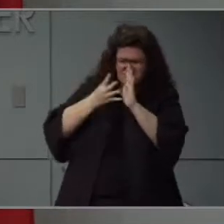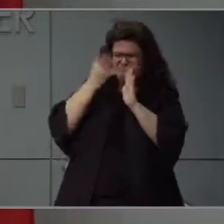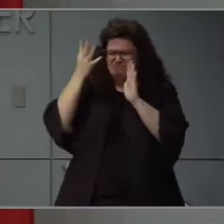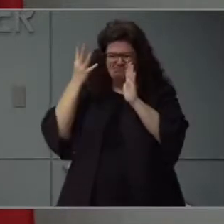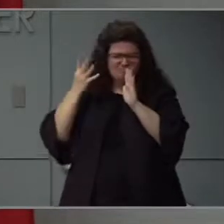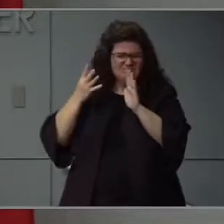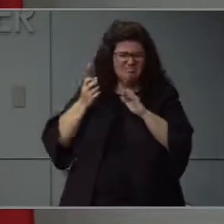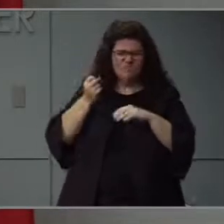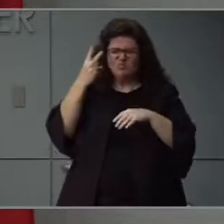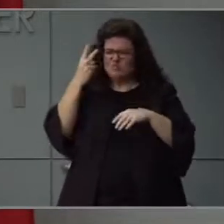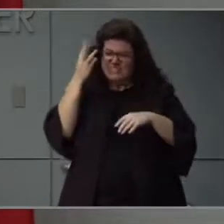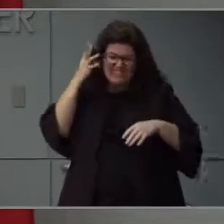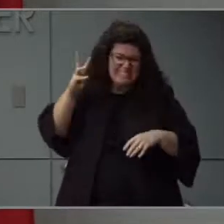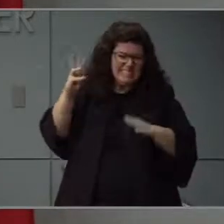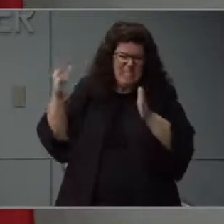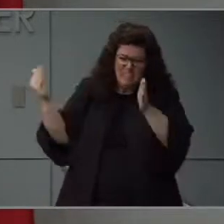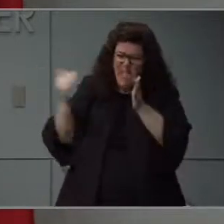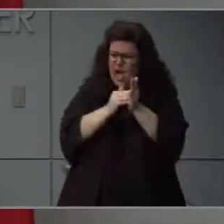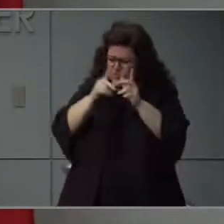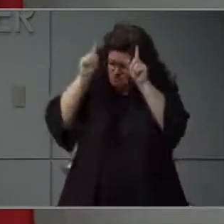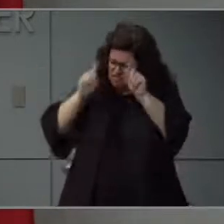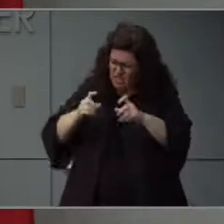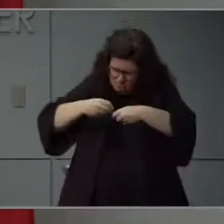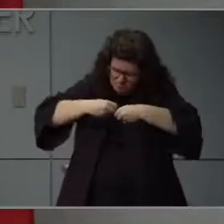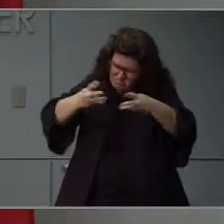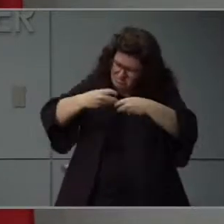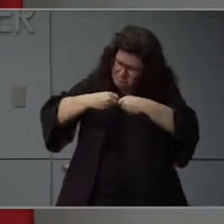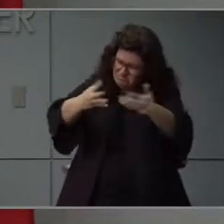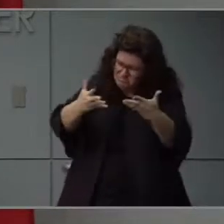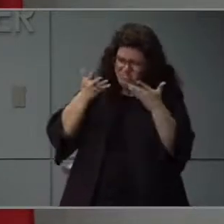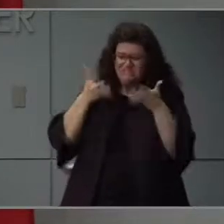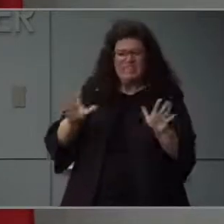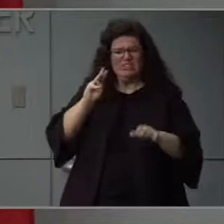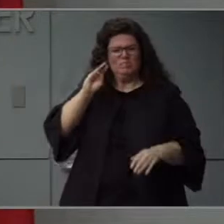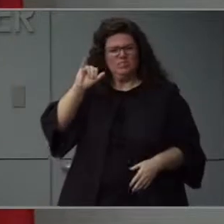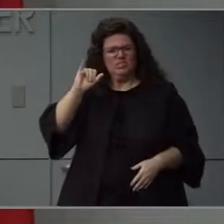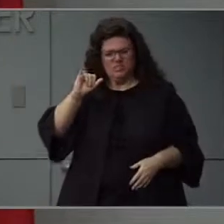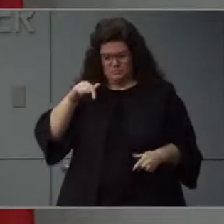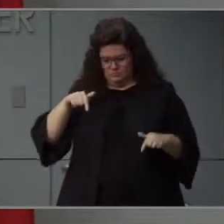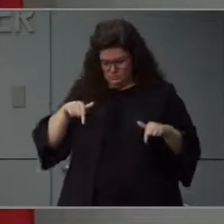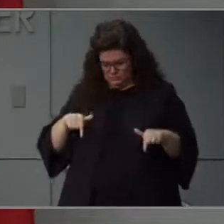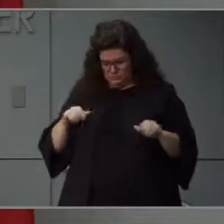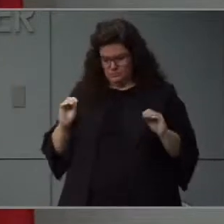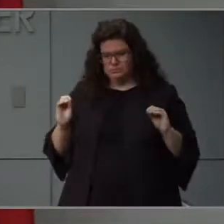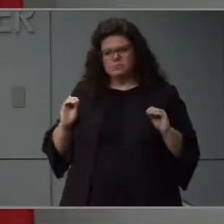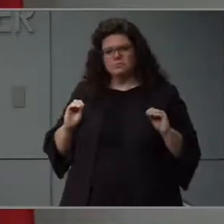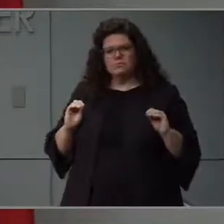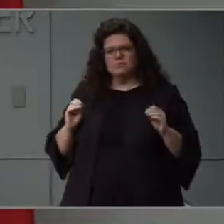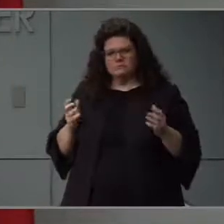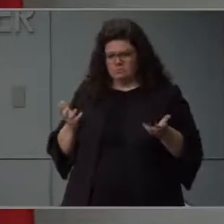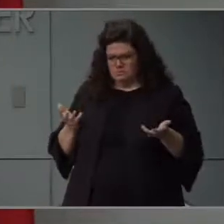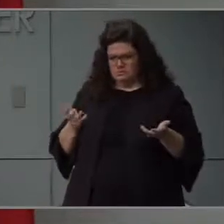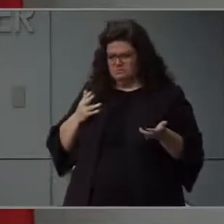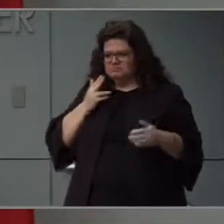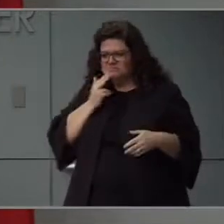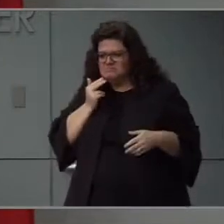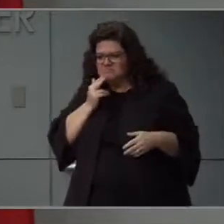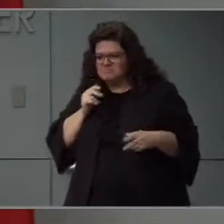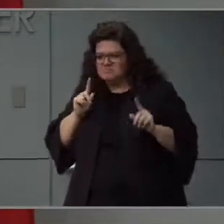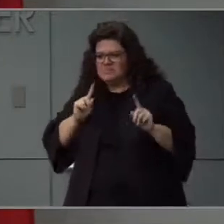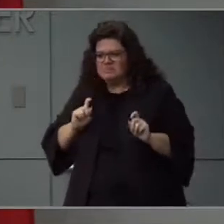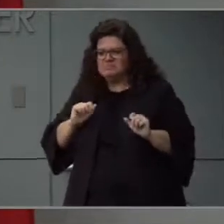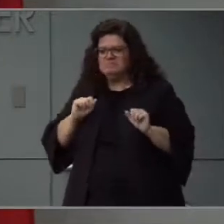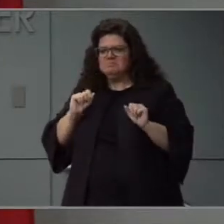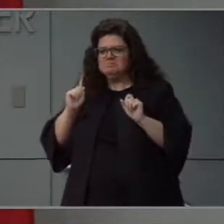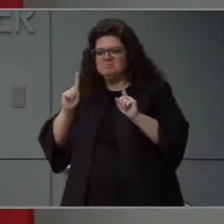Do you see any need to increase the testing of inmates? Also, why isn't North Carolina releasing more data on COVID in our prisons, such as